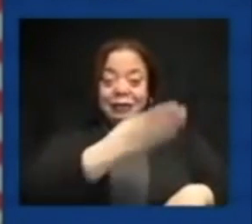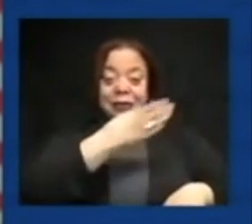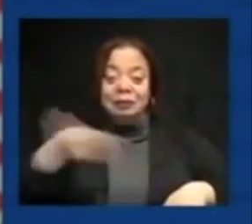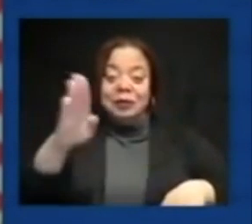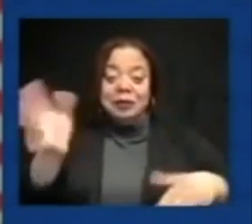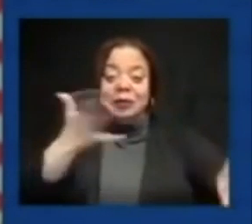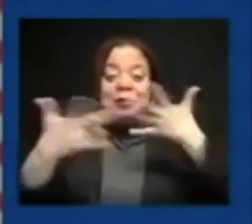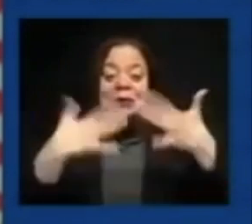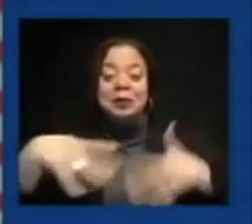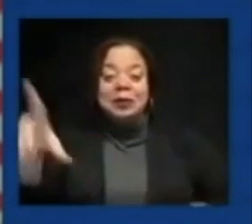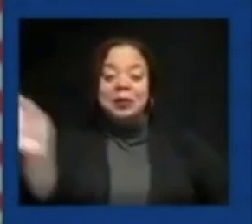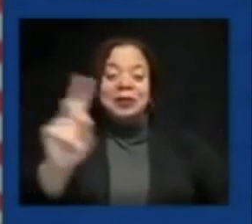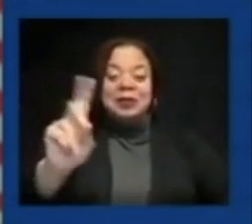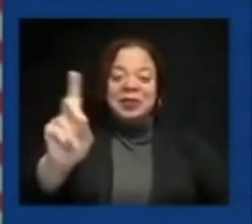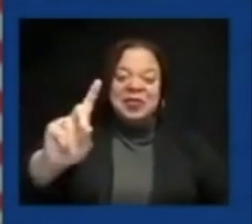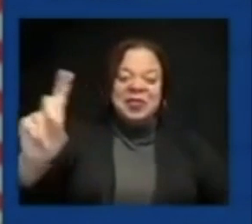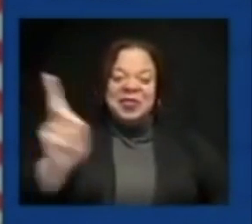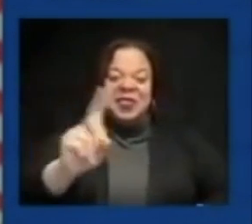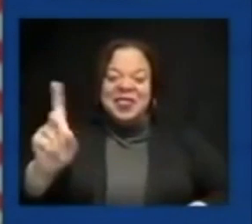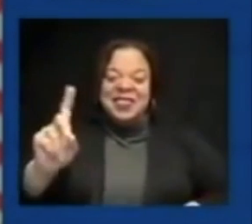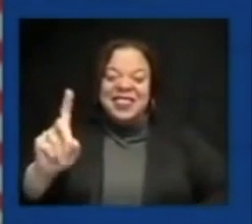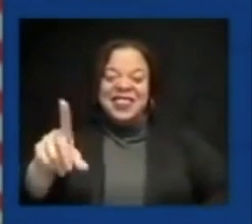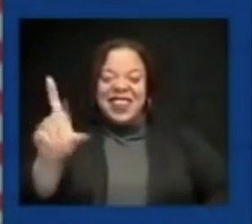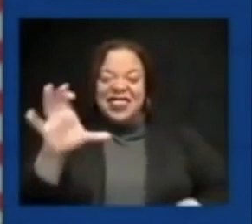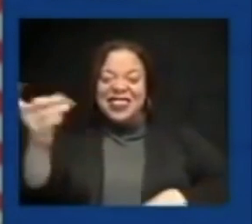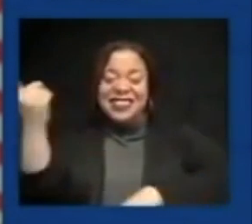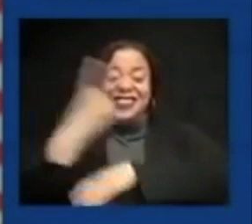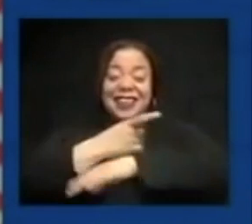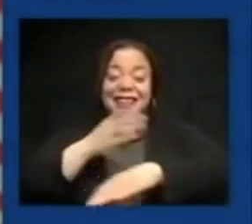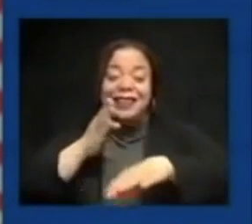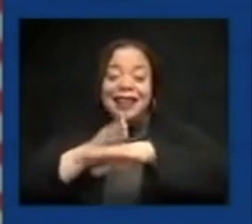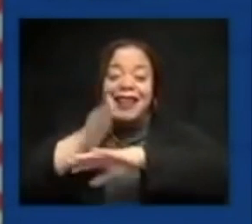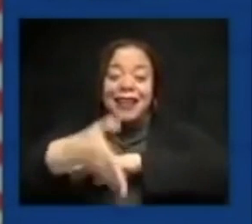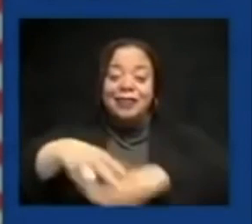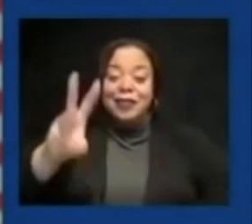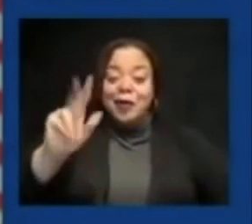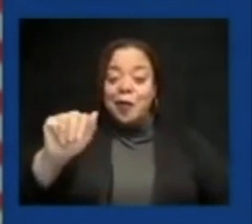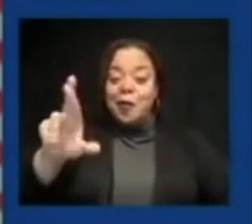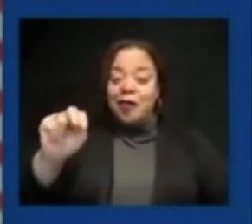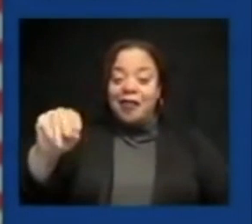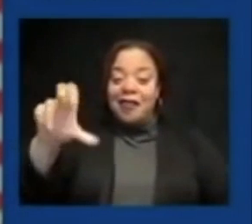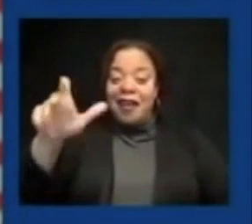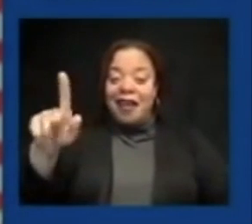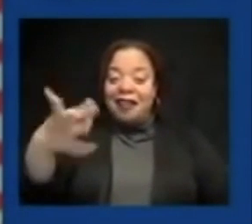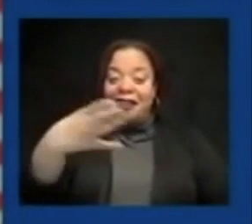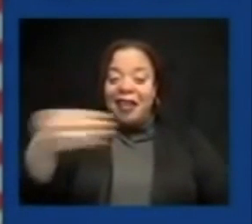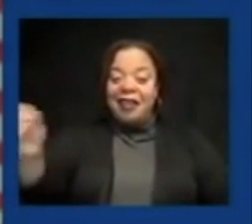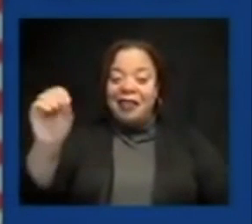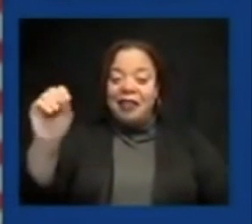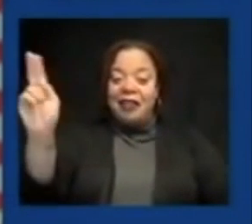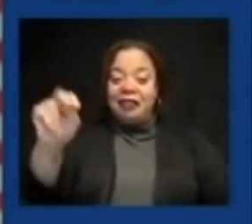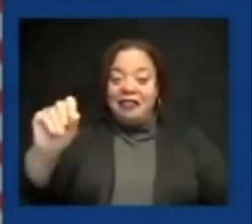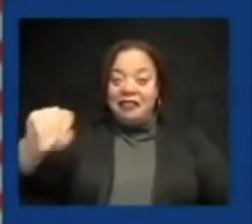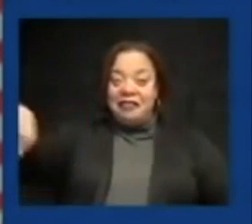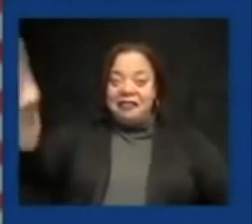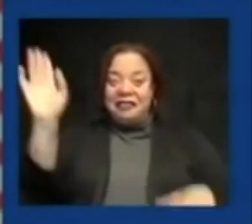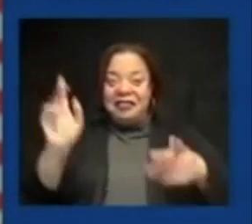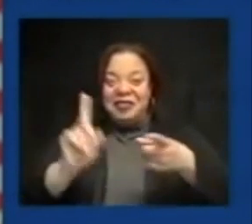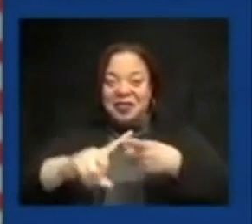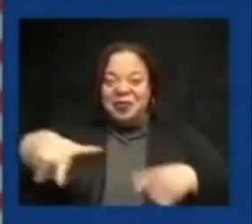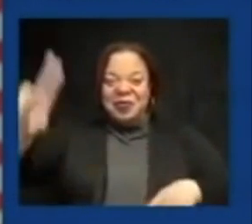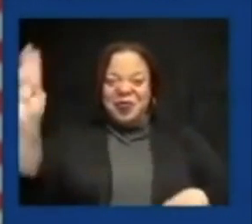100 days after we sent Raphael Warnock and John Ossoff to the U.S. Senate.